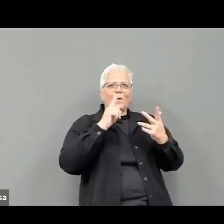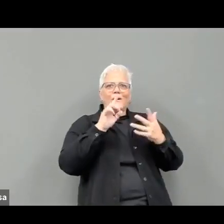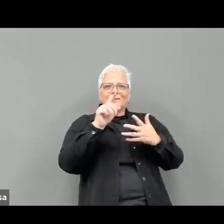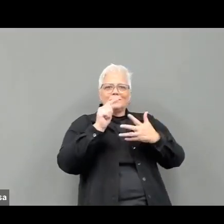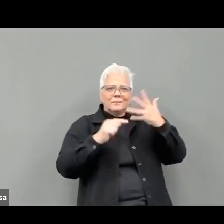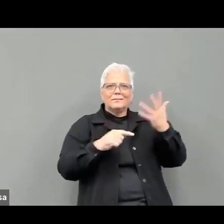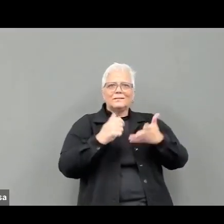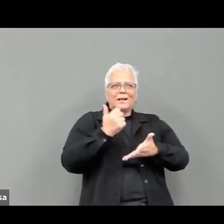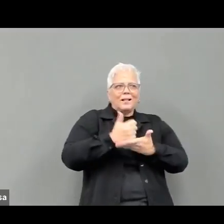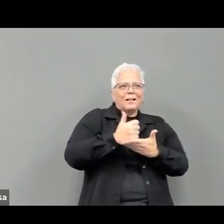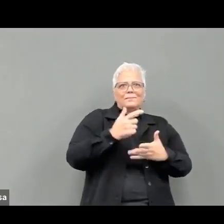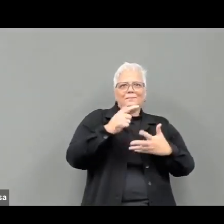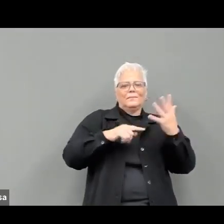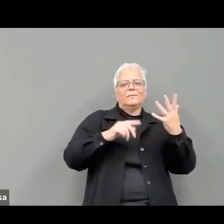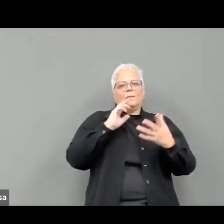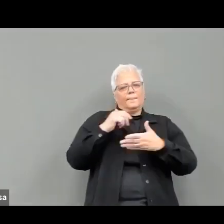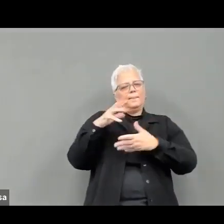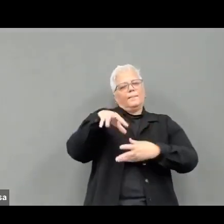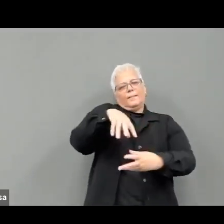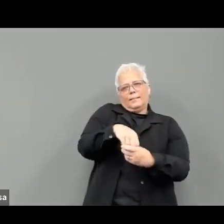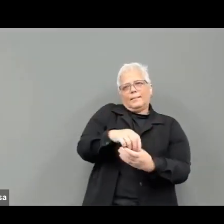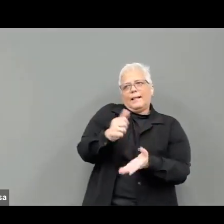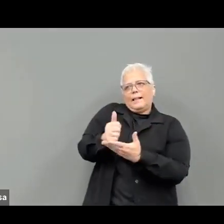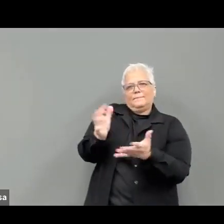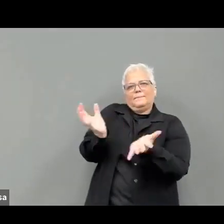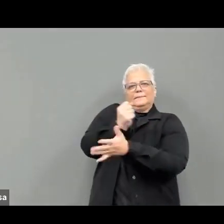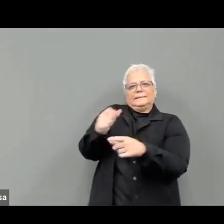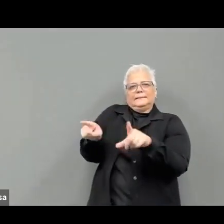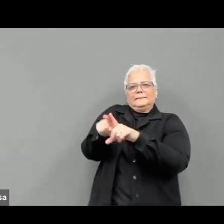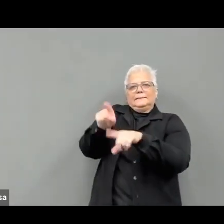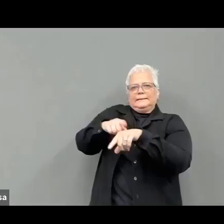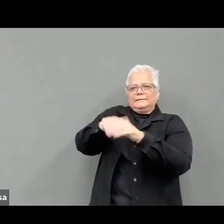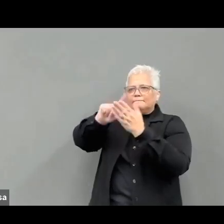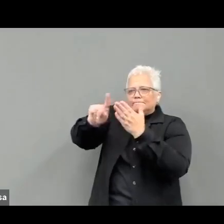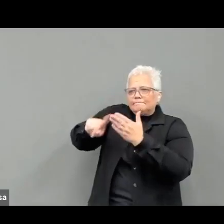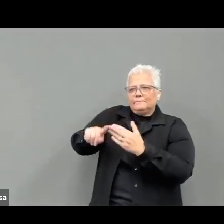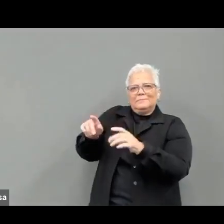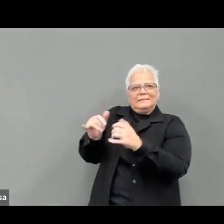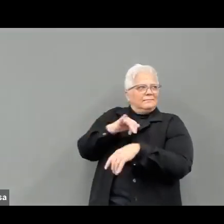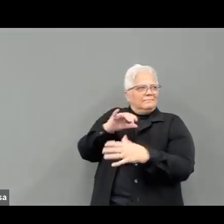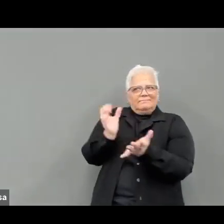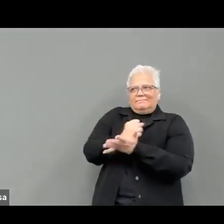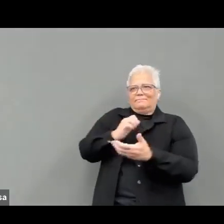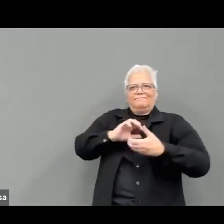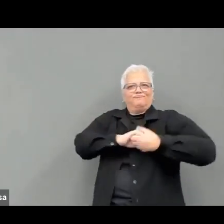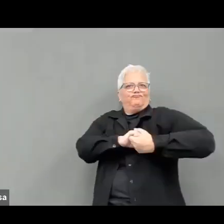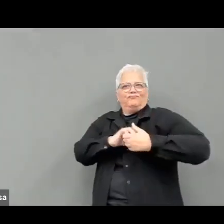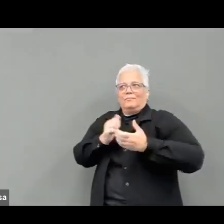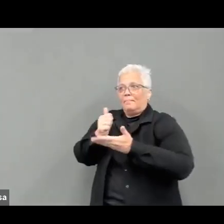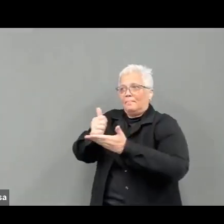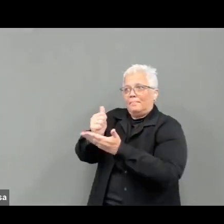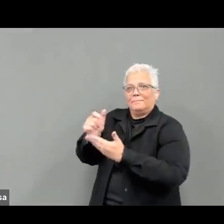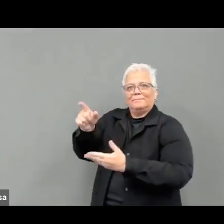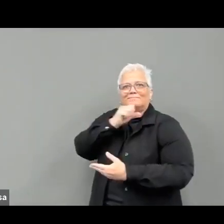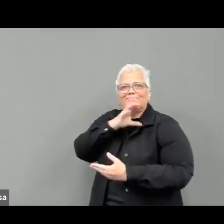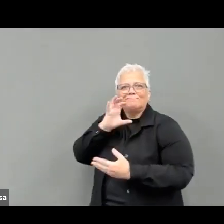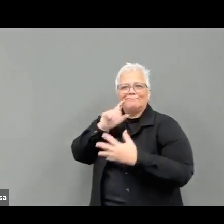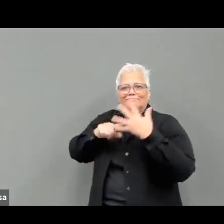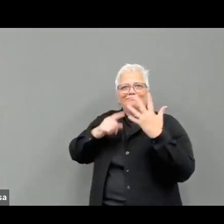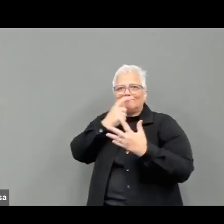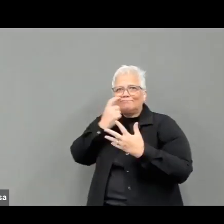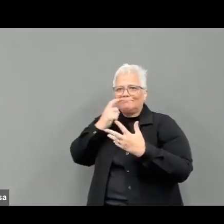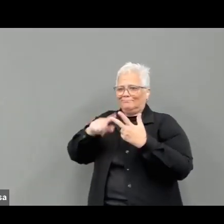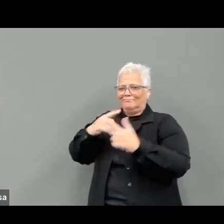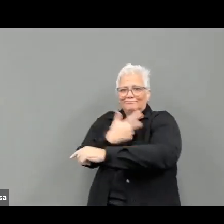reach some oral health providers. So our goal also, and I have spoken